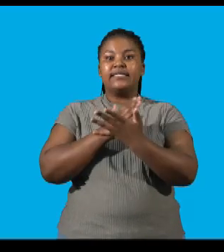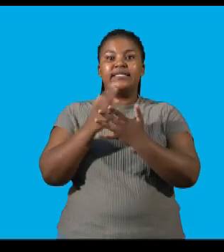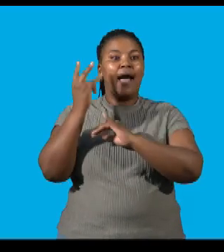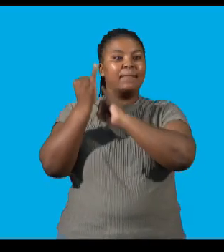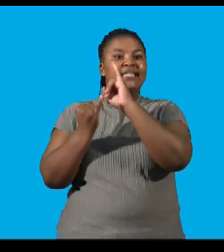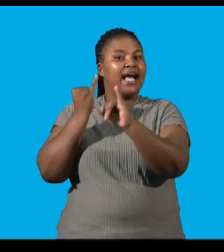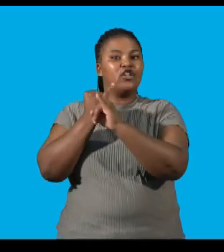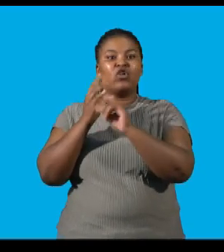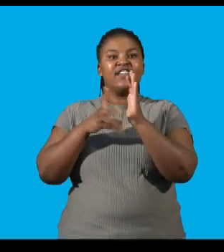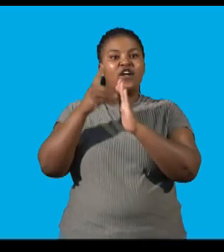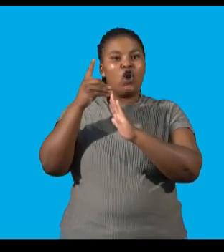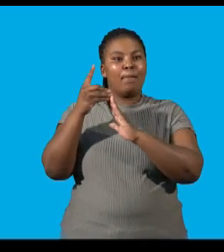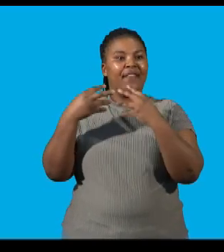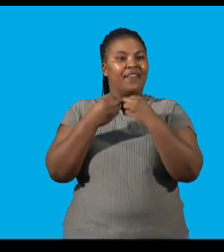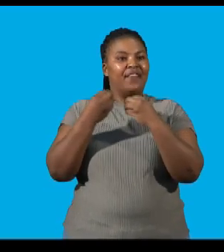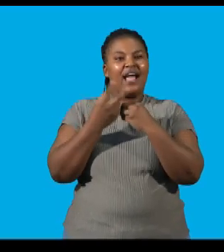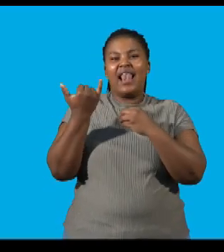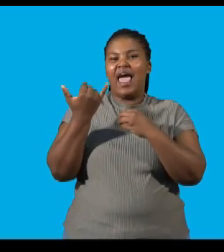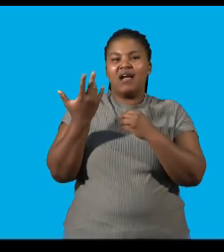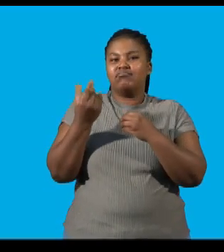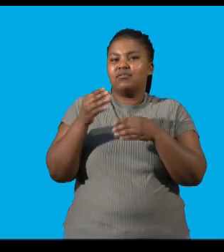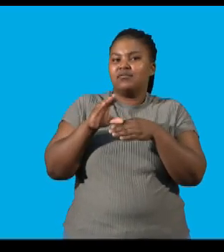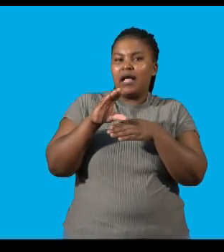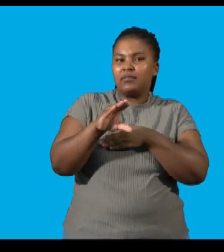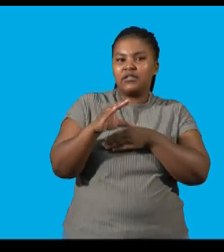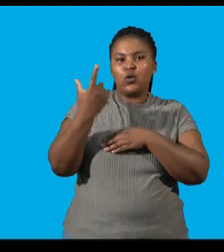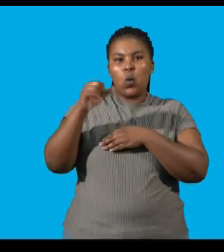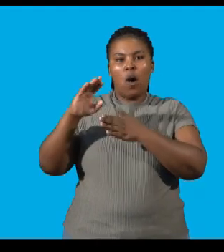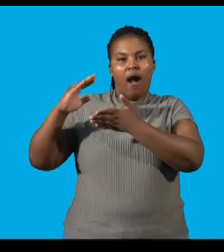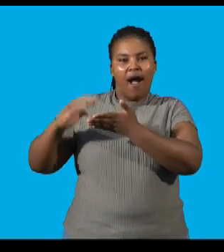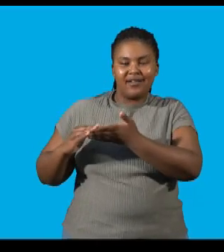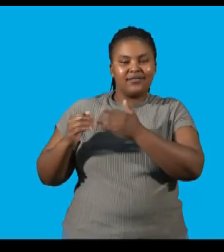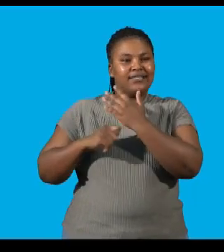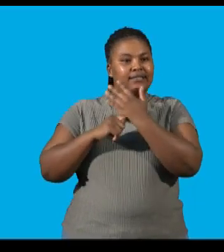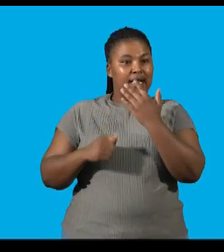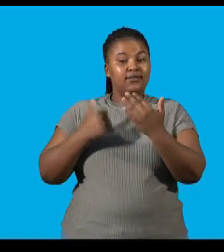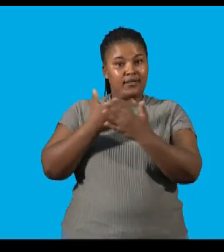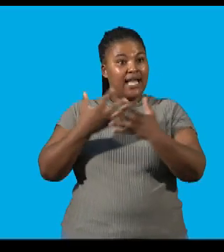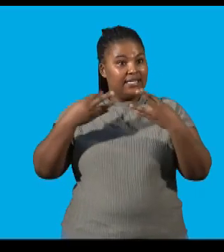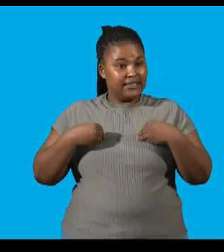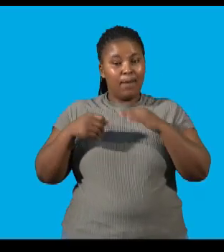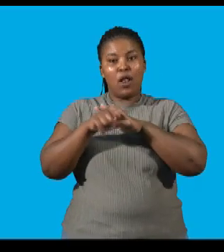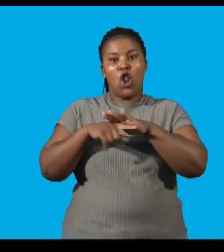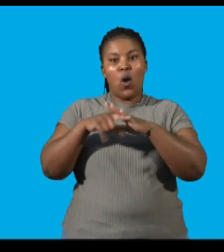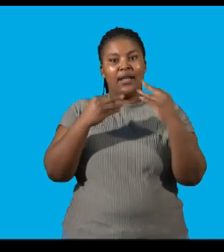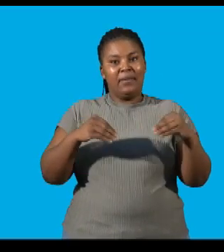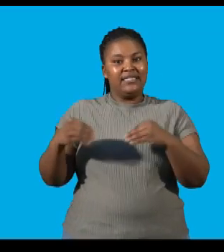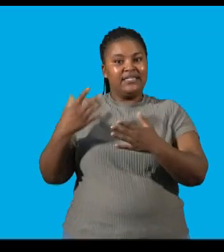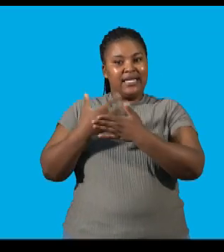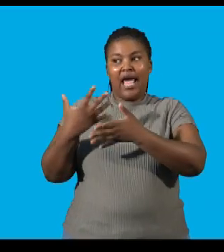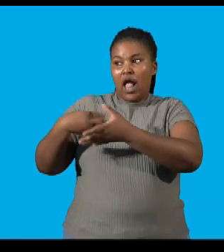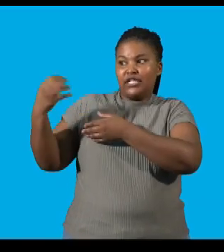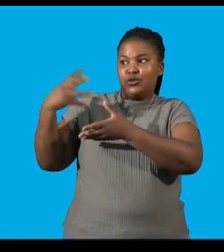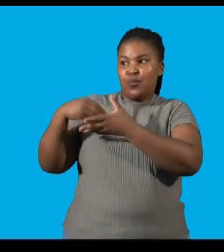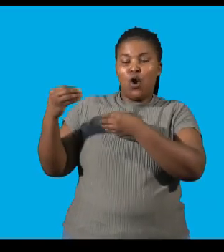Some industrial development measures, such as subsidies and incentives, may allow local businesses to export